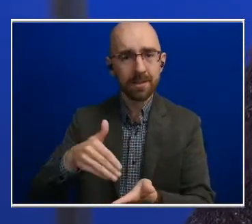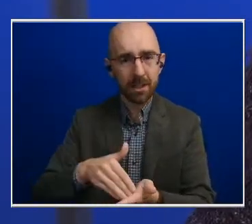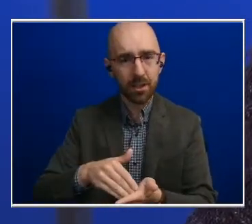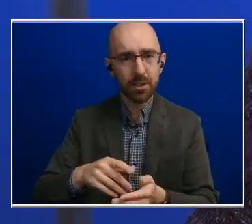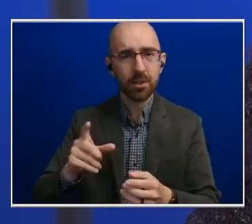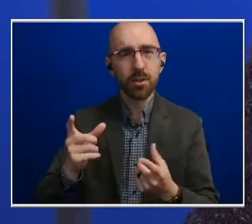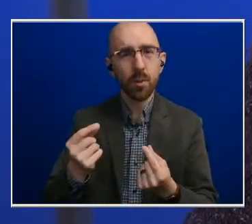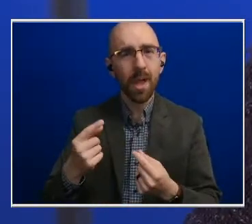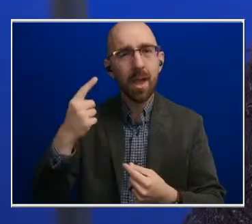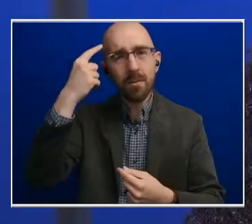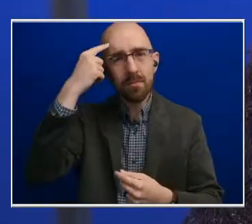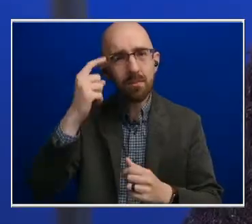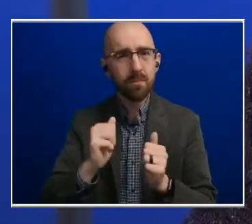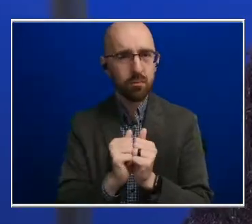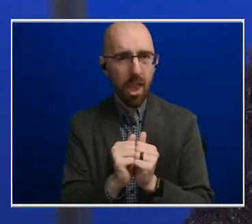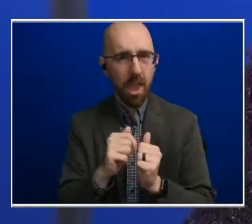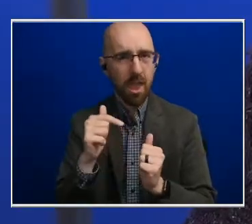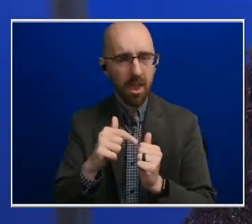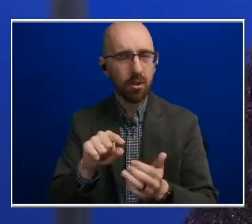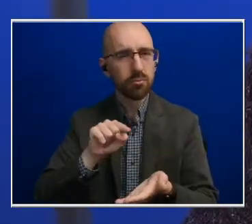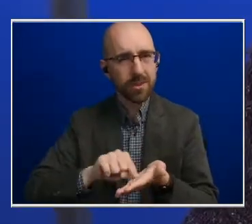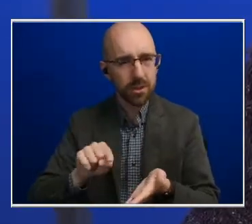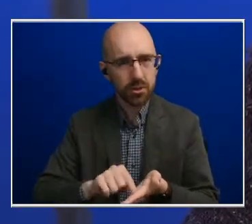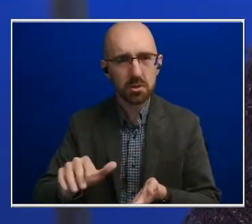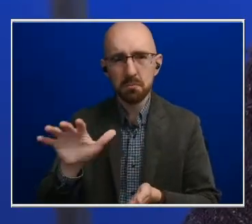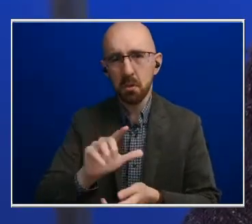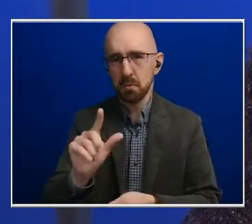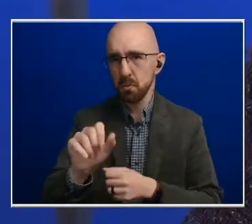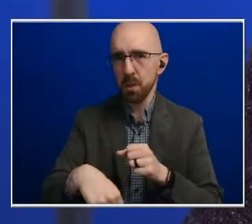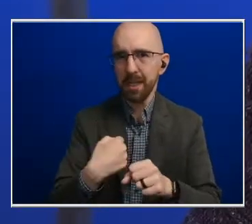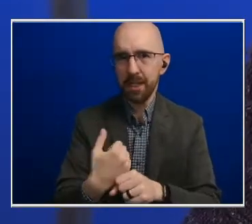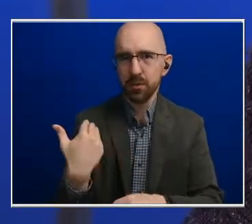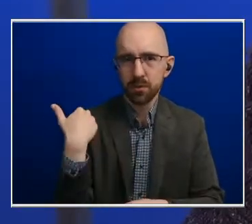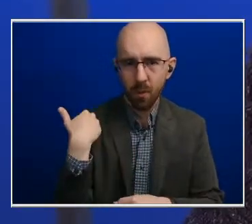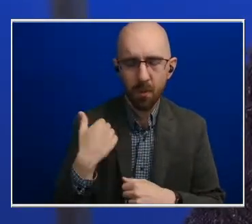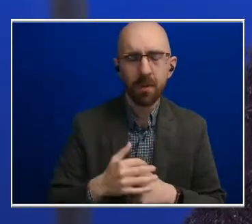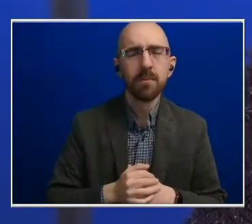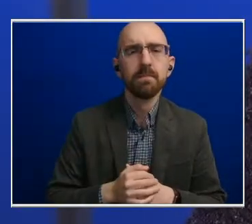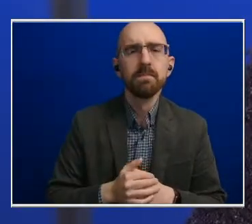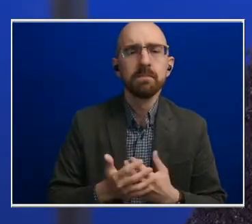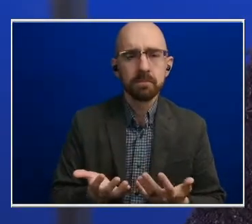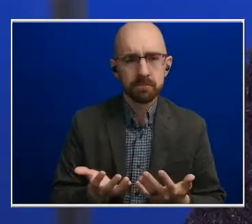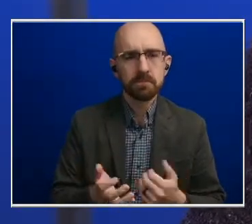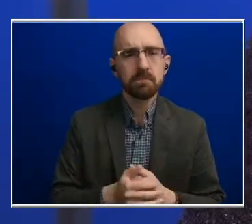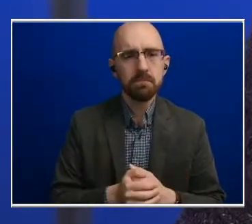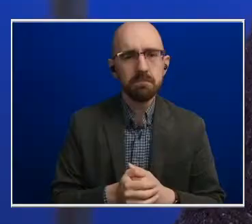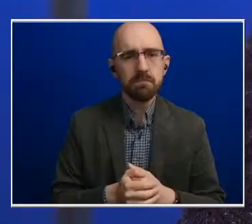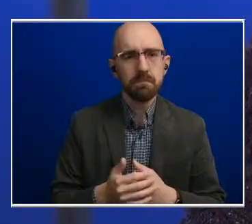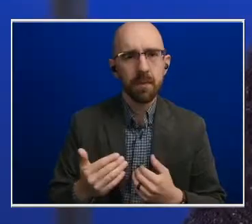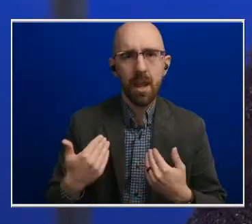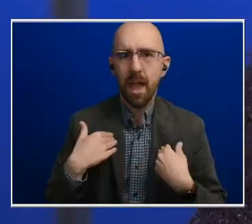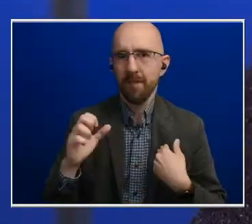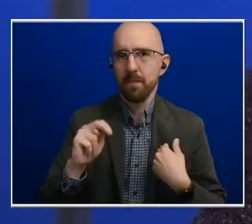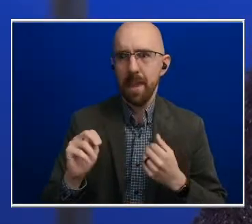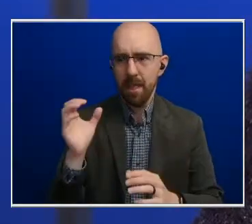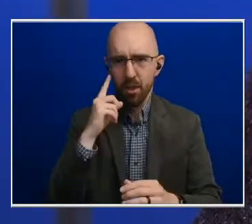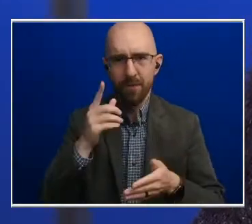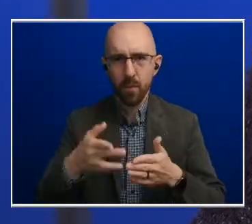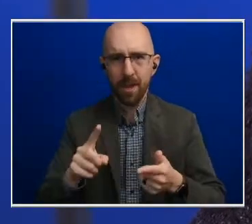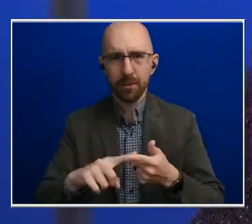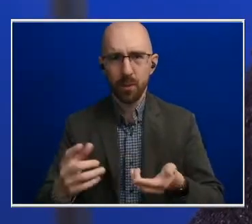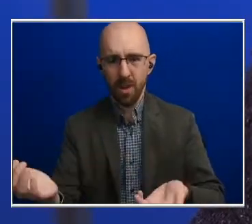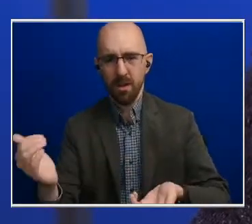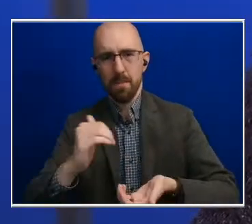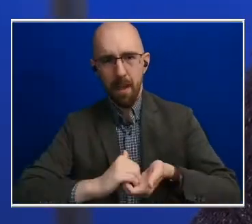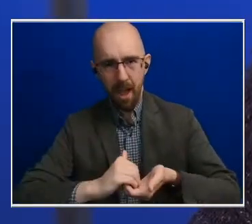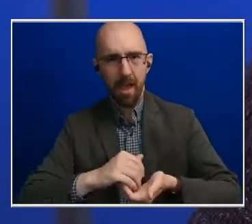research about 20 years ago and have been looking for ways to combine music and